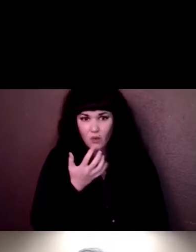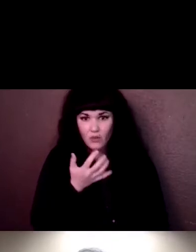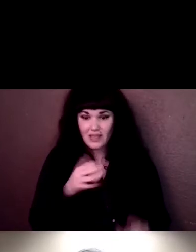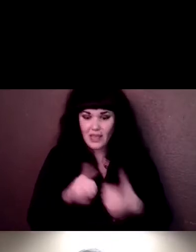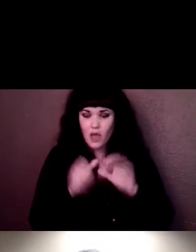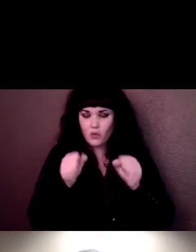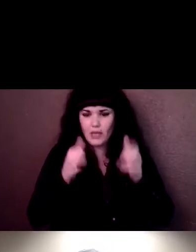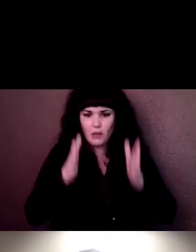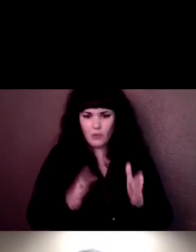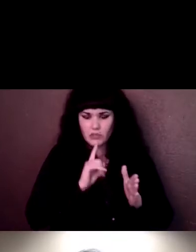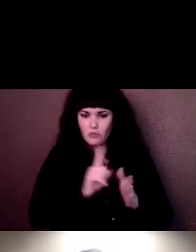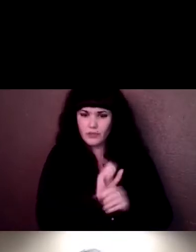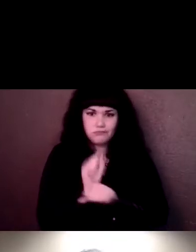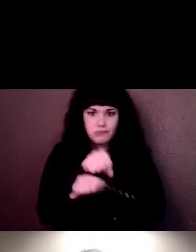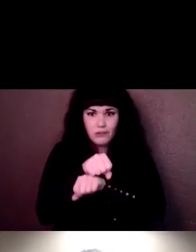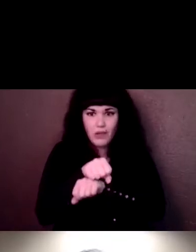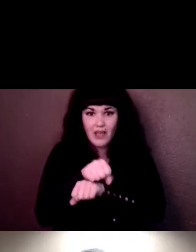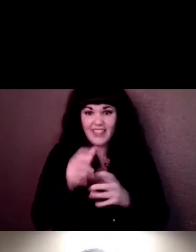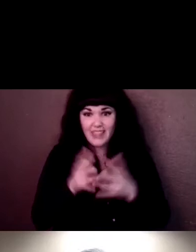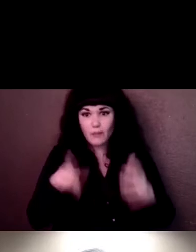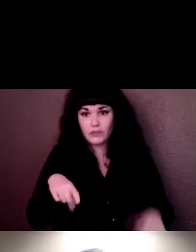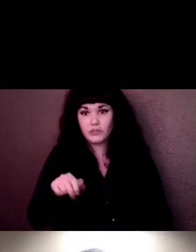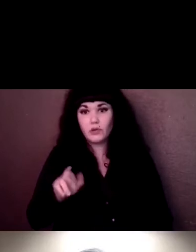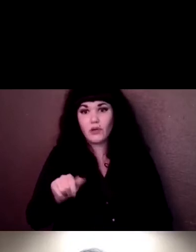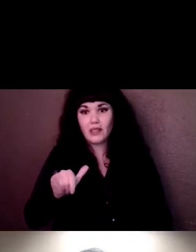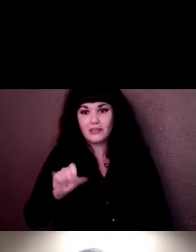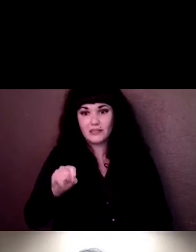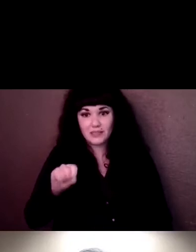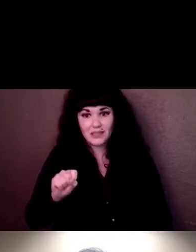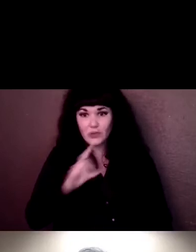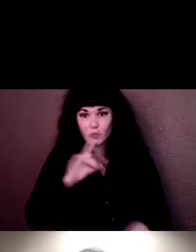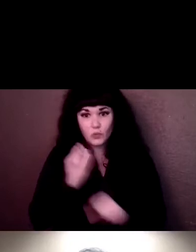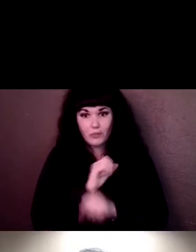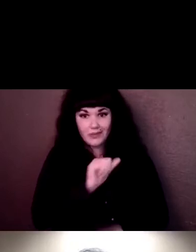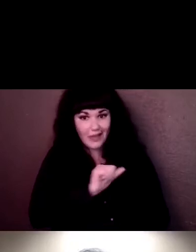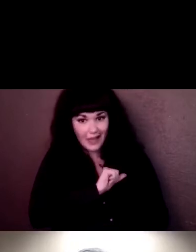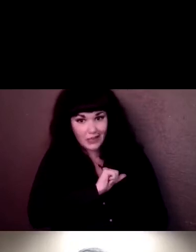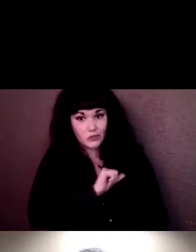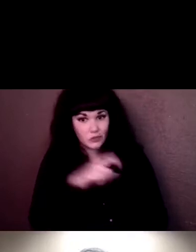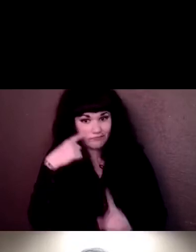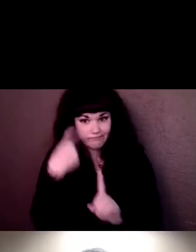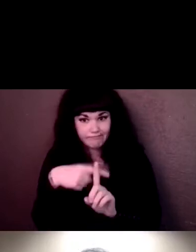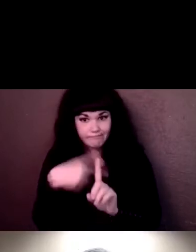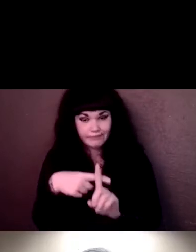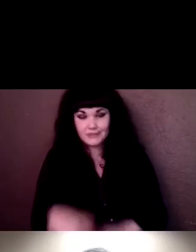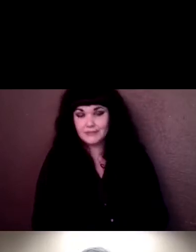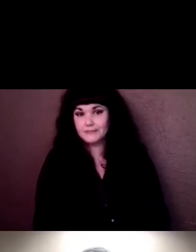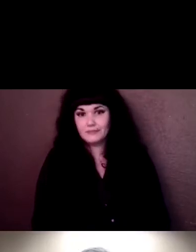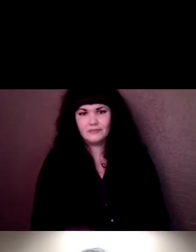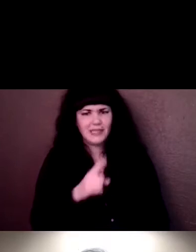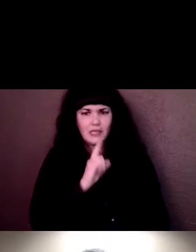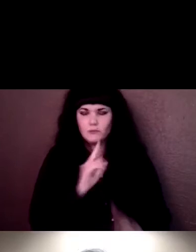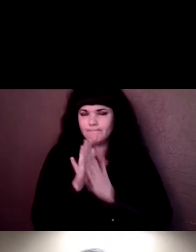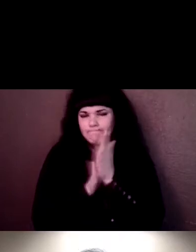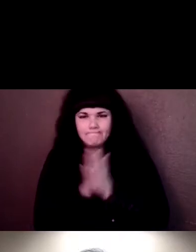paralysis? I think this certainly is an attitude thing. Drew he's so driven, of